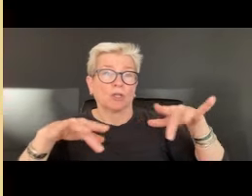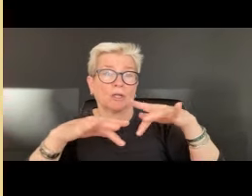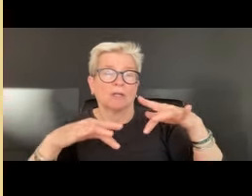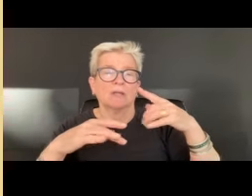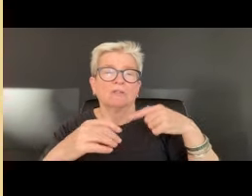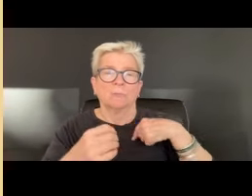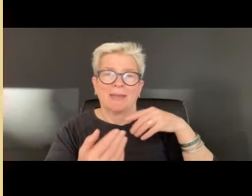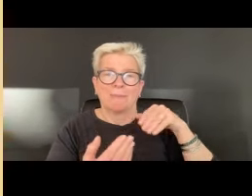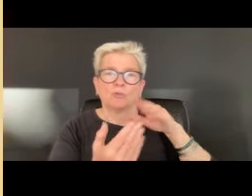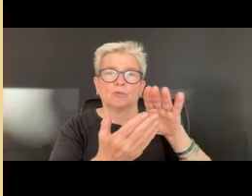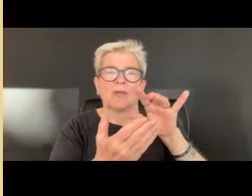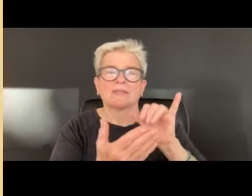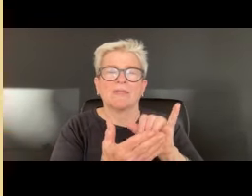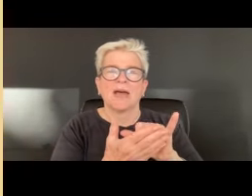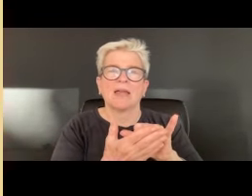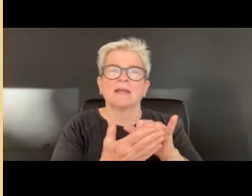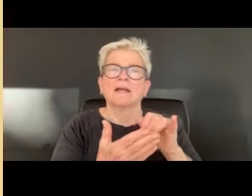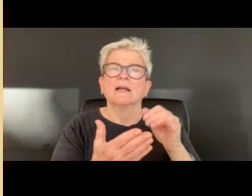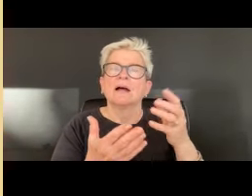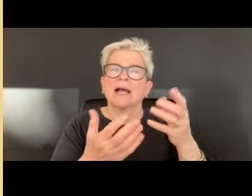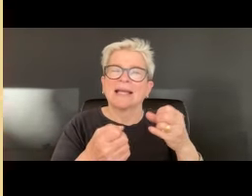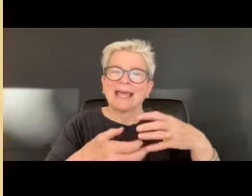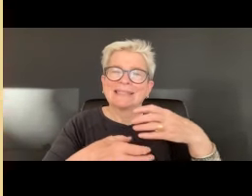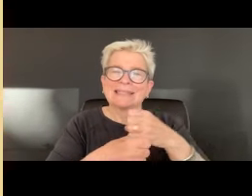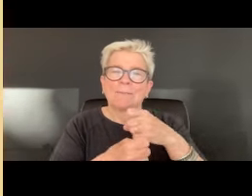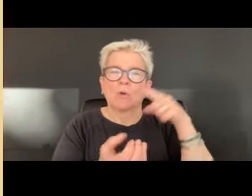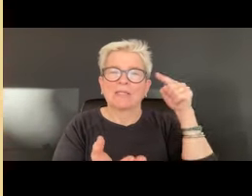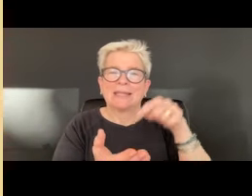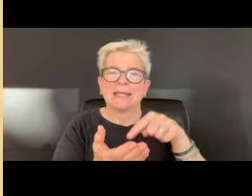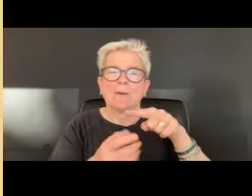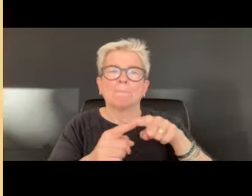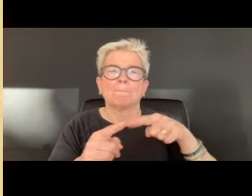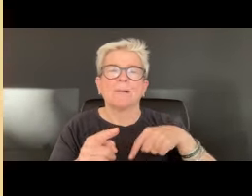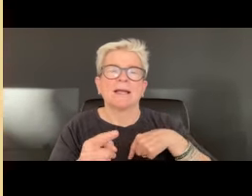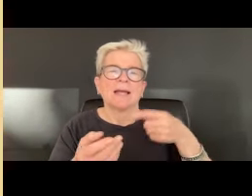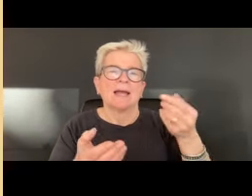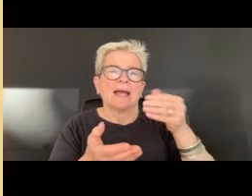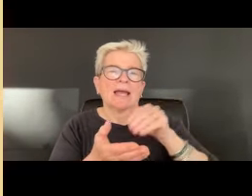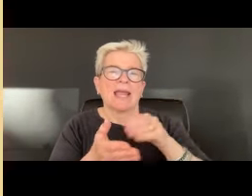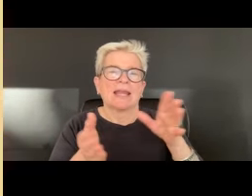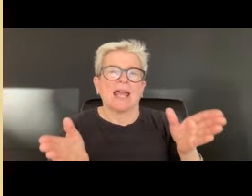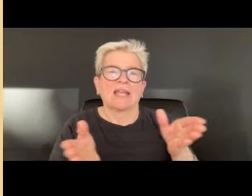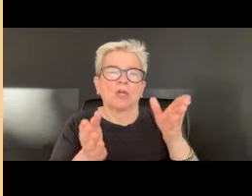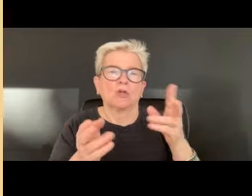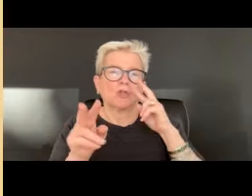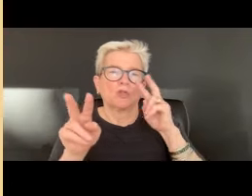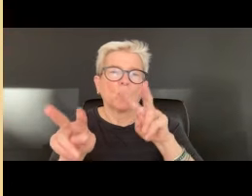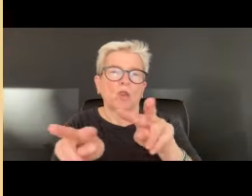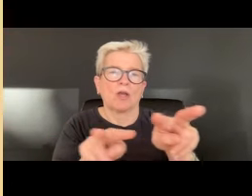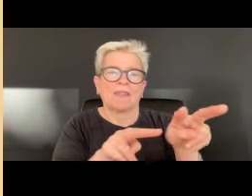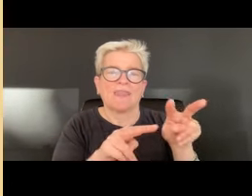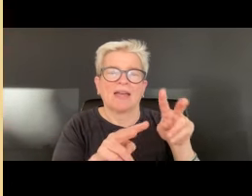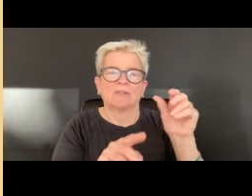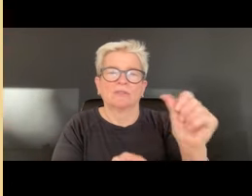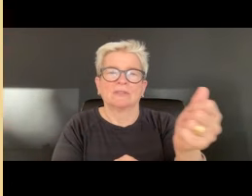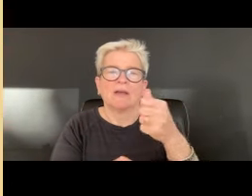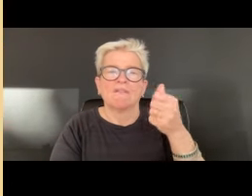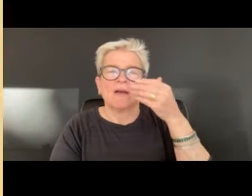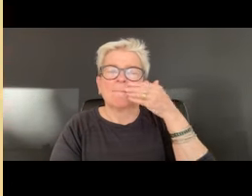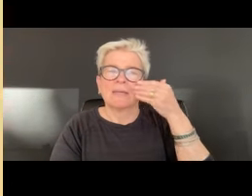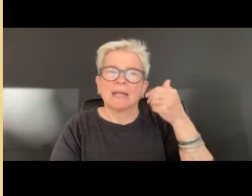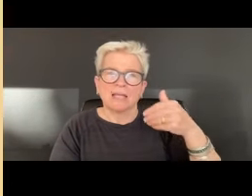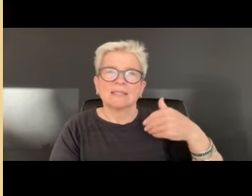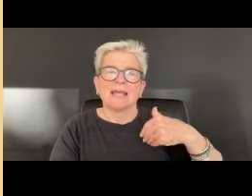can't summarize it in great detail here, but I would encourage you to look into that as it does have a lot on that specific